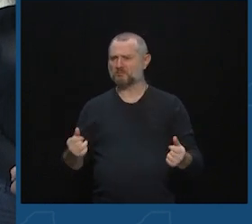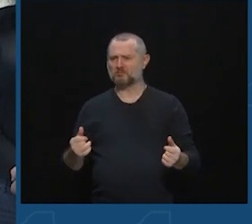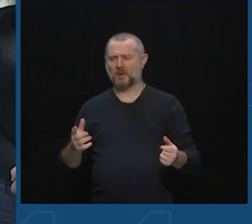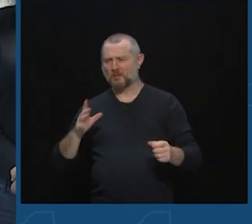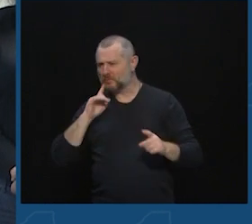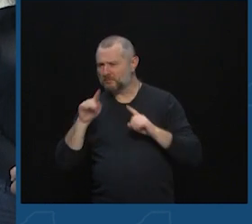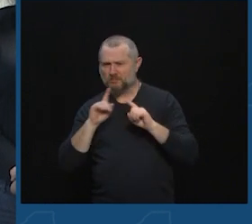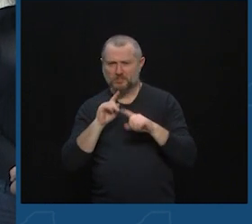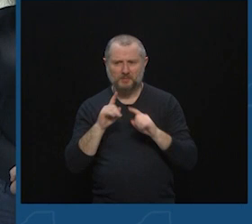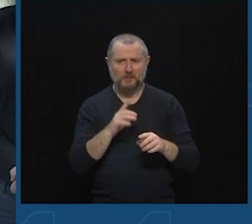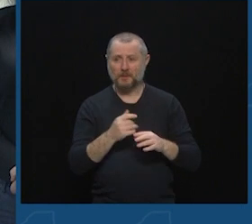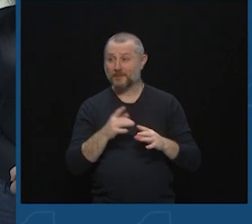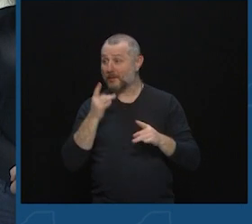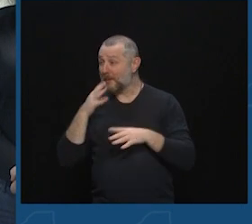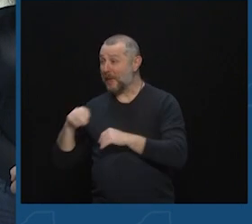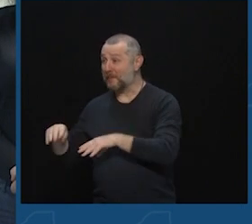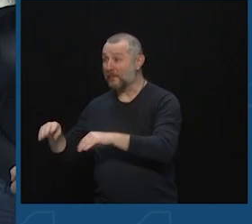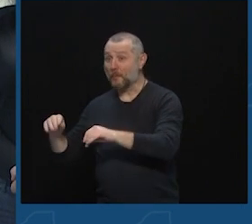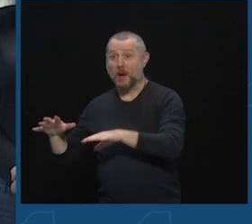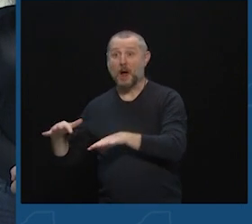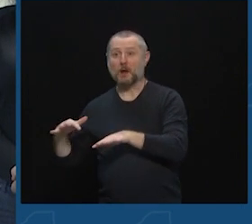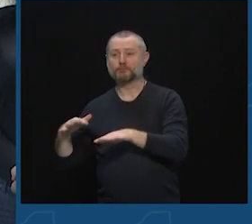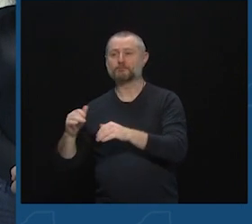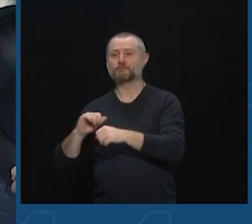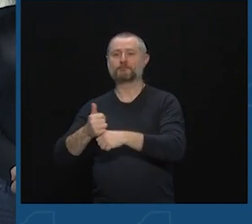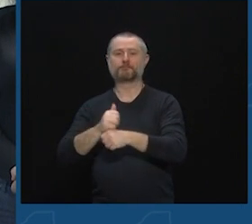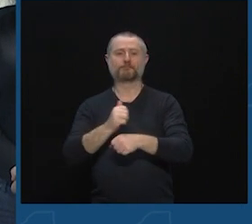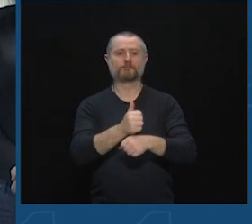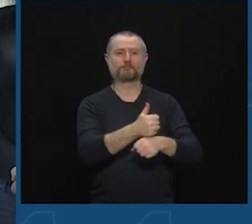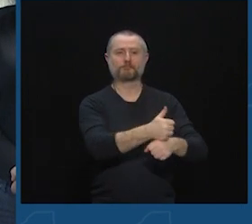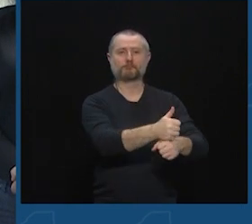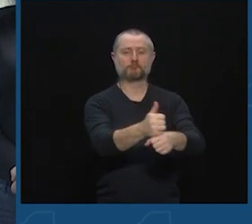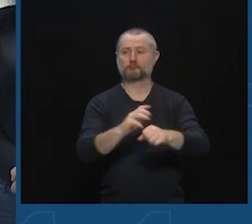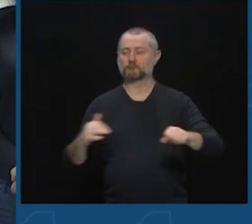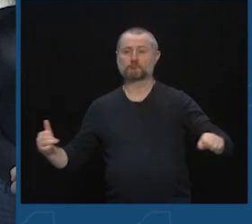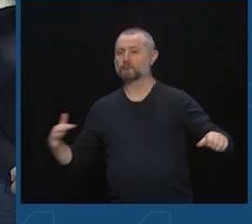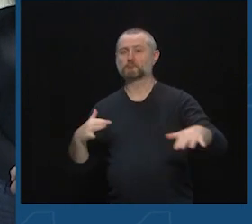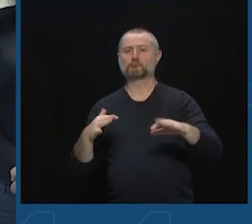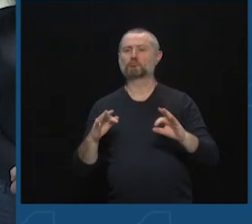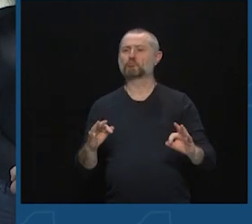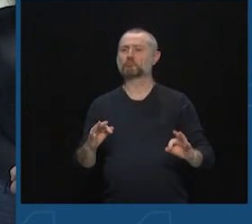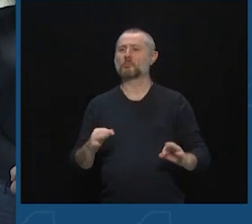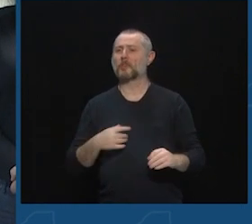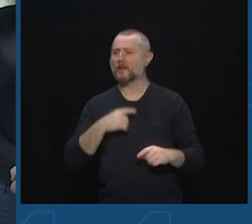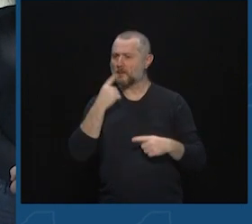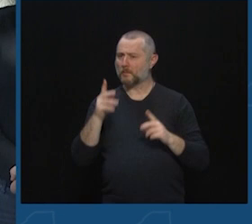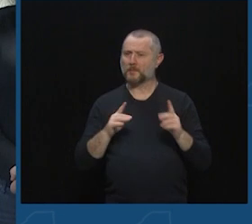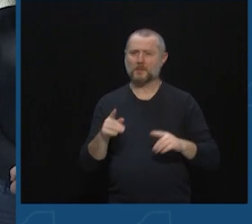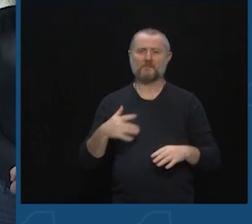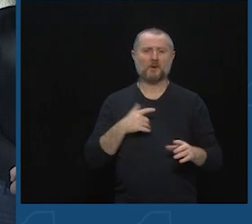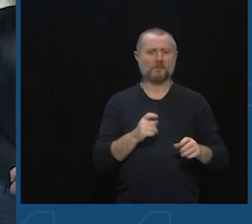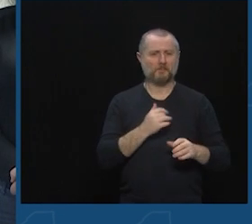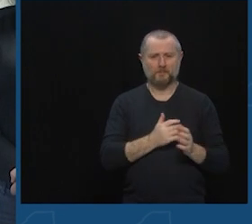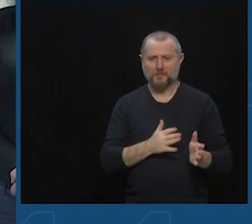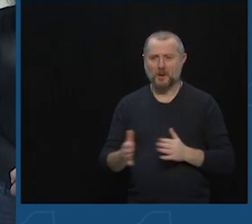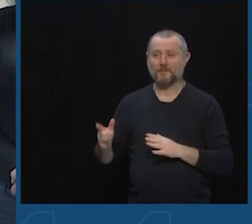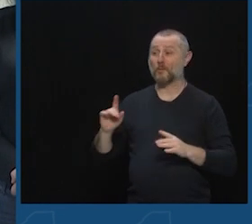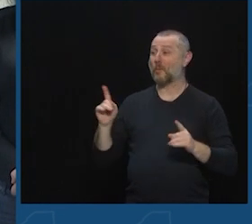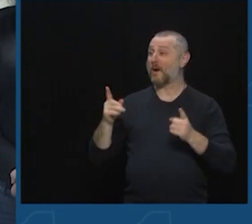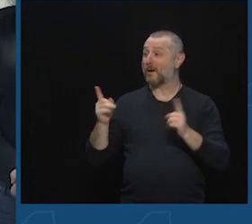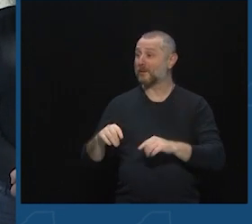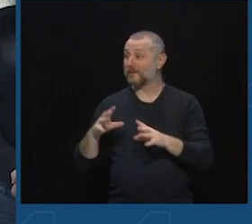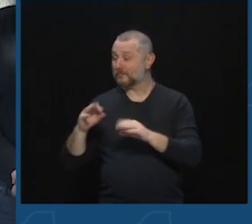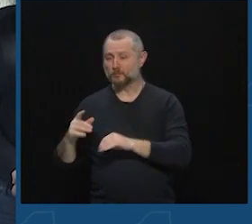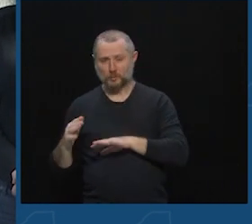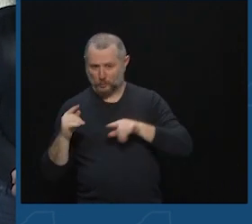hours, knowing that the temperature was going to drop that night, but getting people used to the idea that they should make a plan, they should go there, to the town